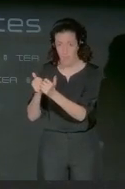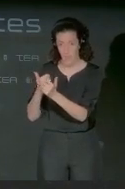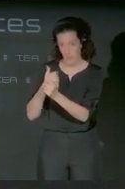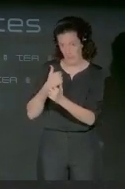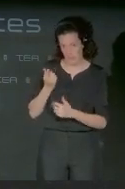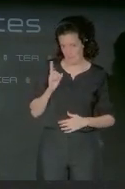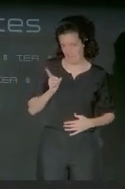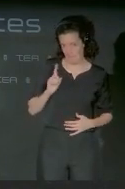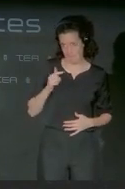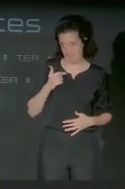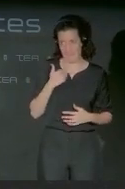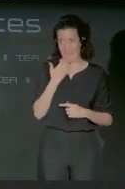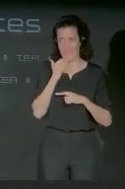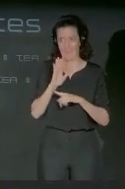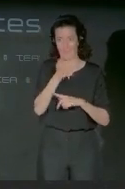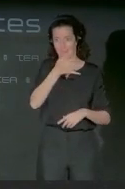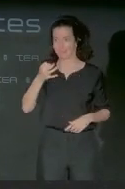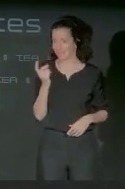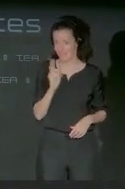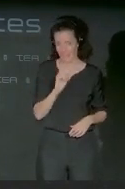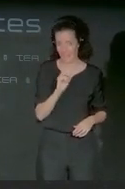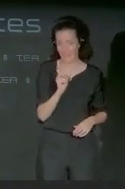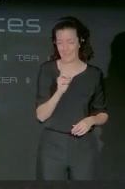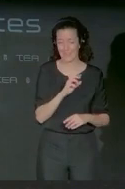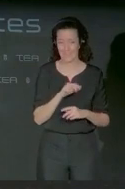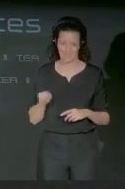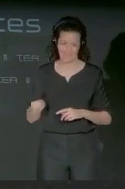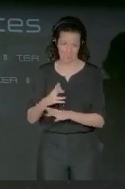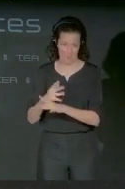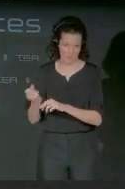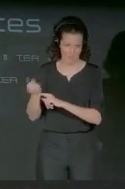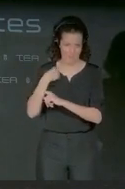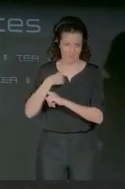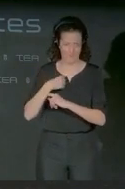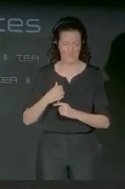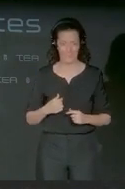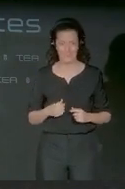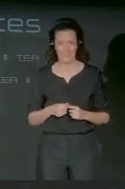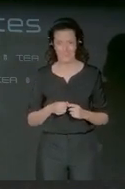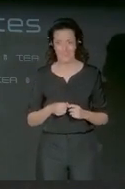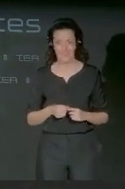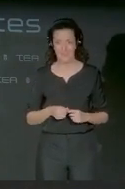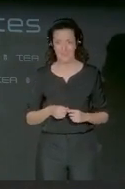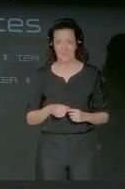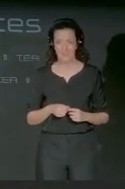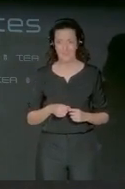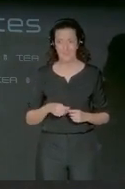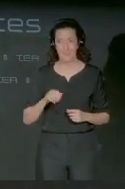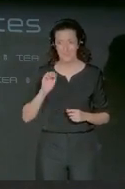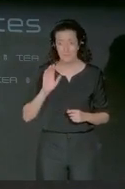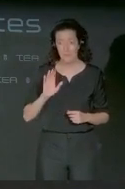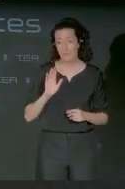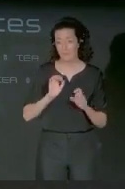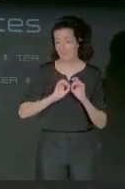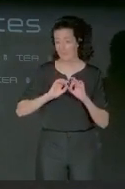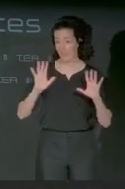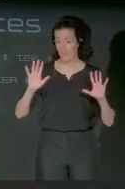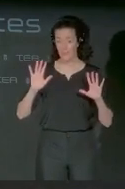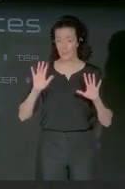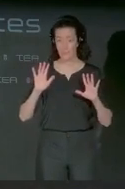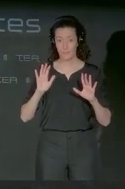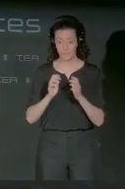it's clear that embedded in the games, there are values. There are values. There are interests. There's a way of